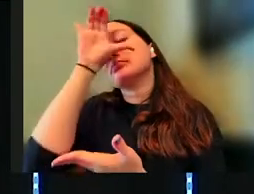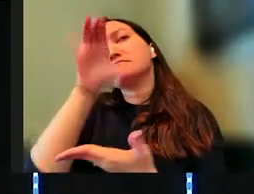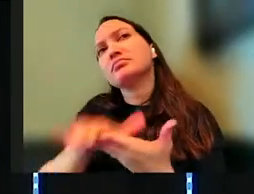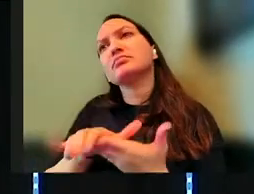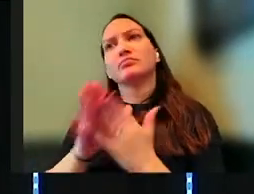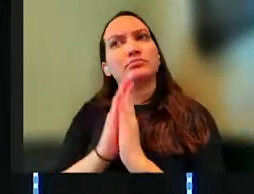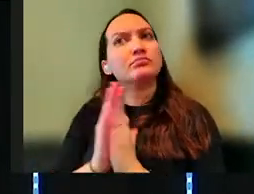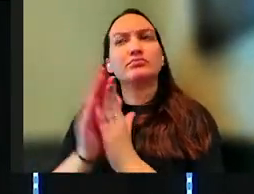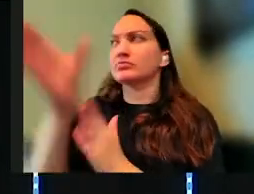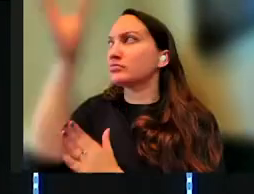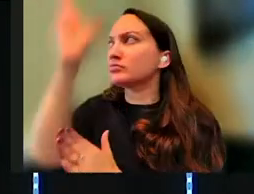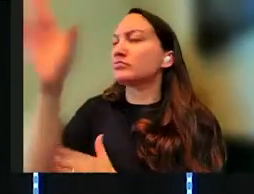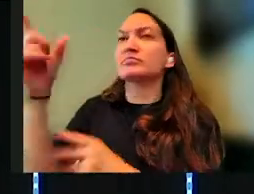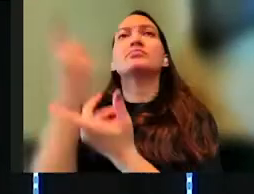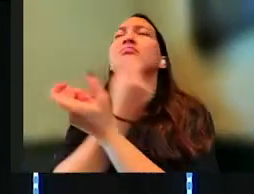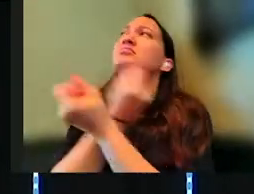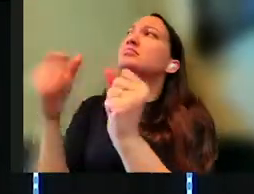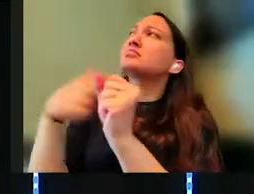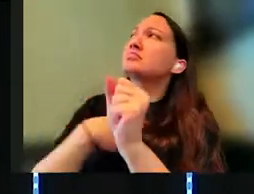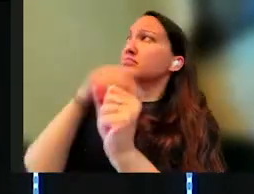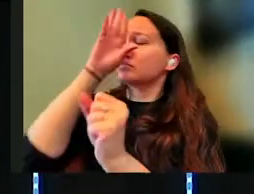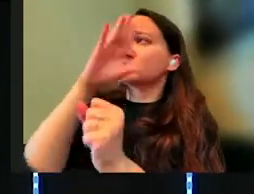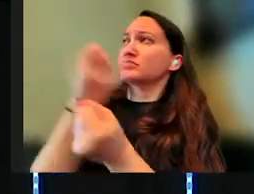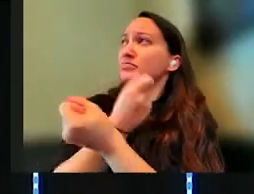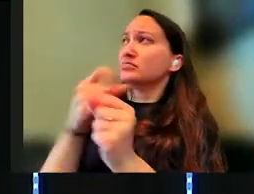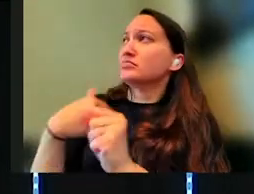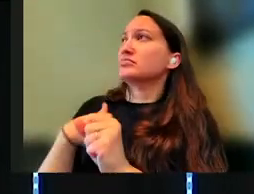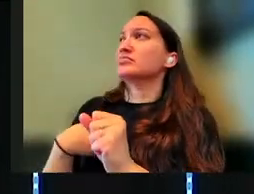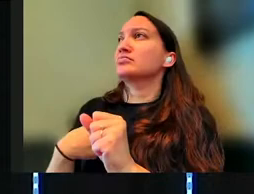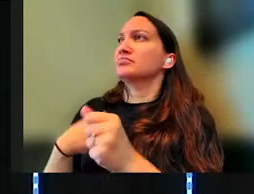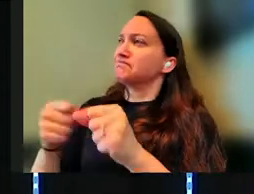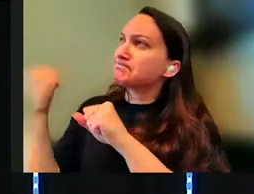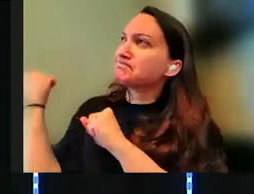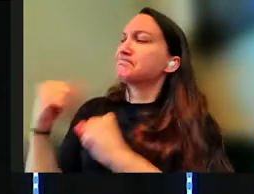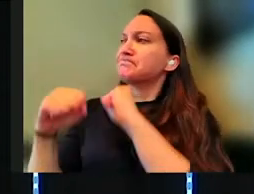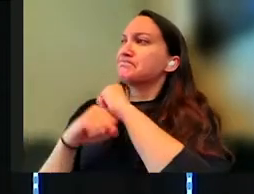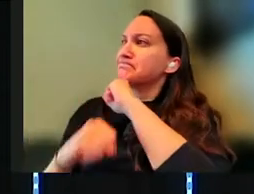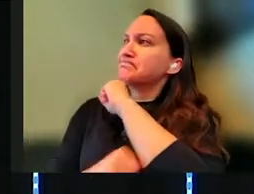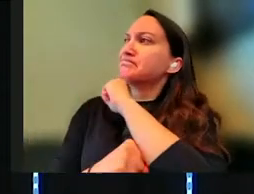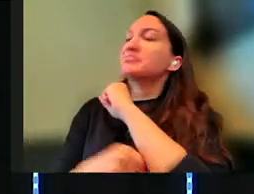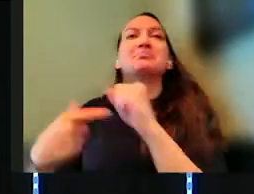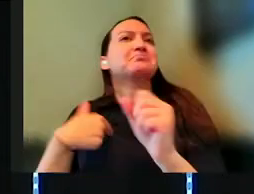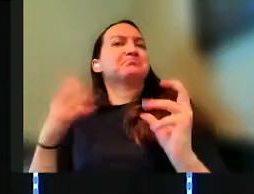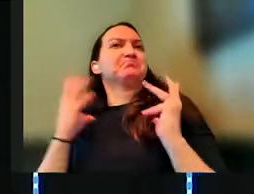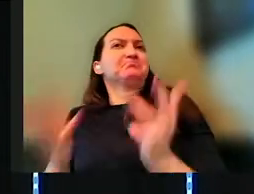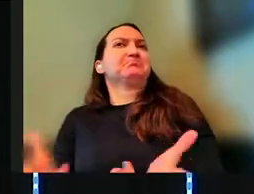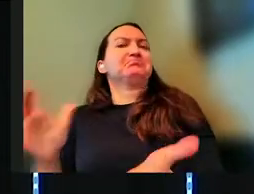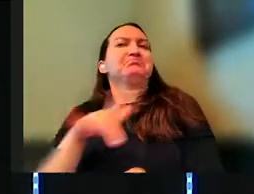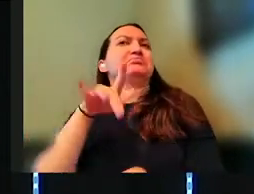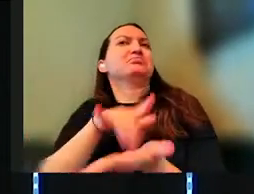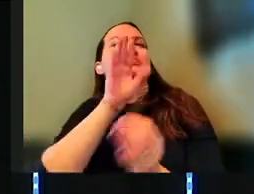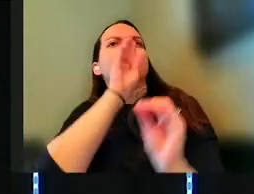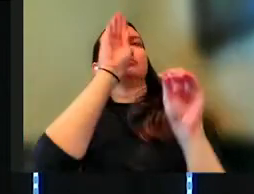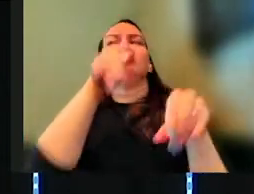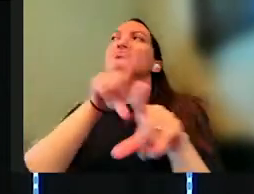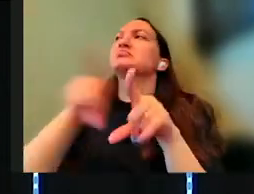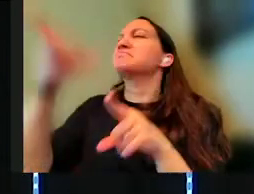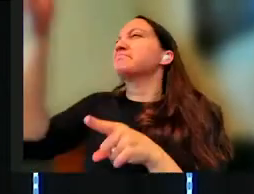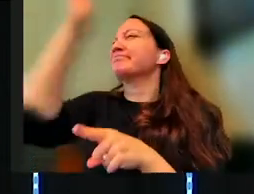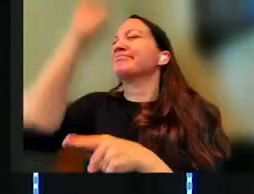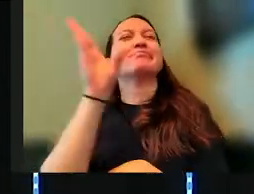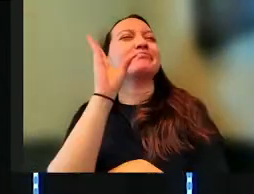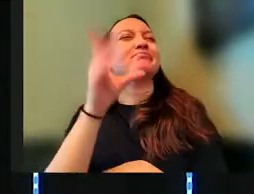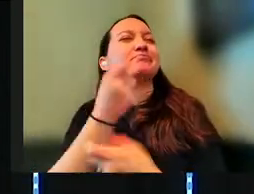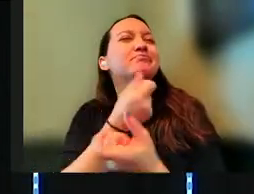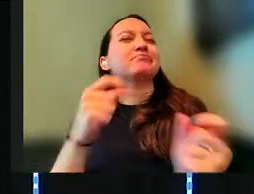prays to God, God, come save me. I know you're going to save me. He has just a firm foundation of faith. He's like, I'm okay. I'm in the middle of the ocean, but God's going to save me. I'm